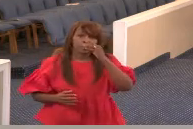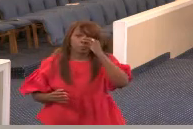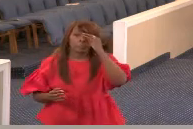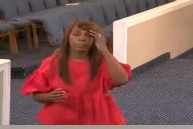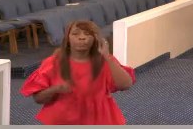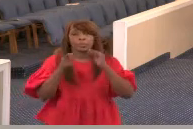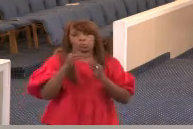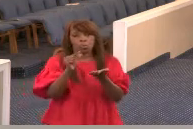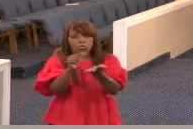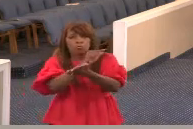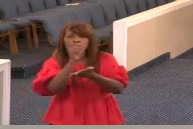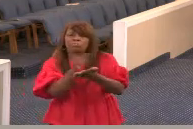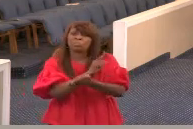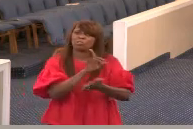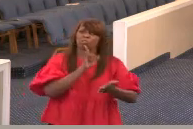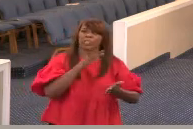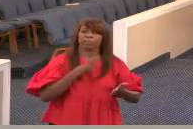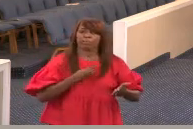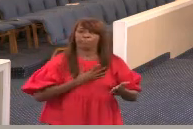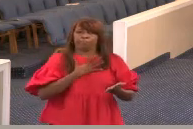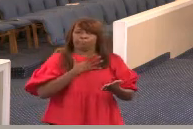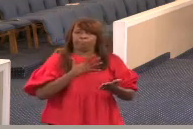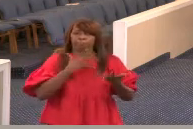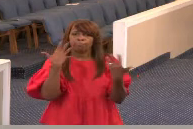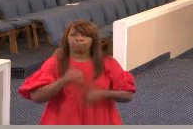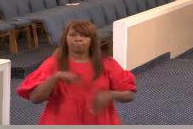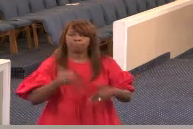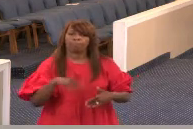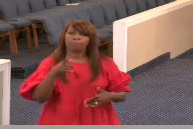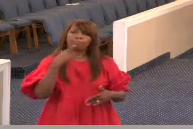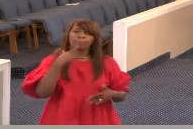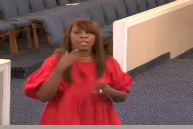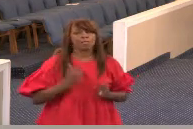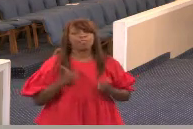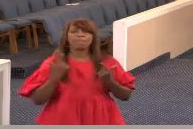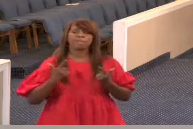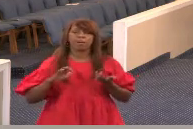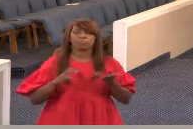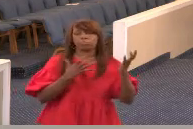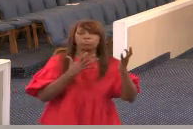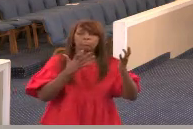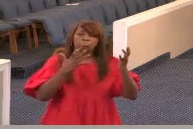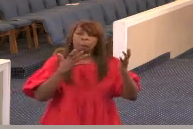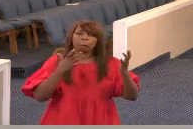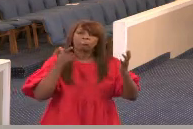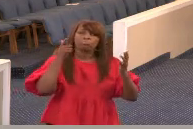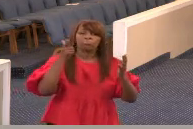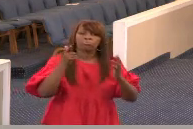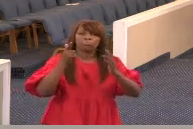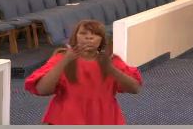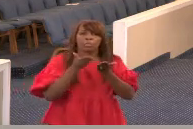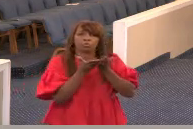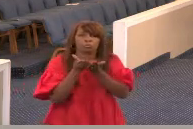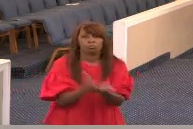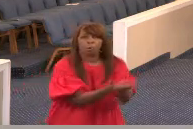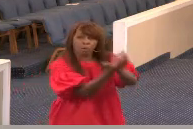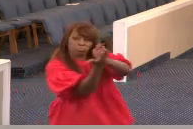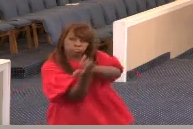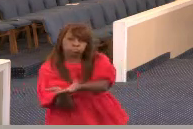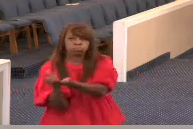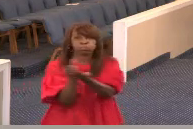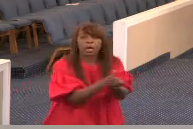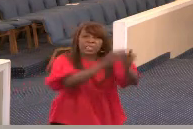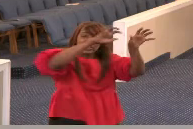This text is gripping. The storm lies ahead. Paul has given them